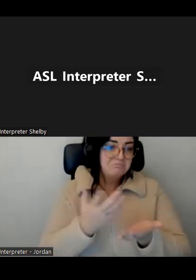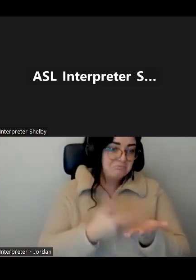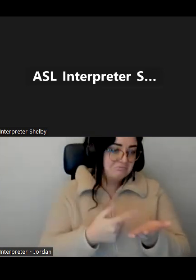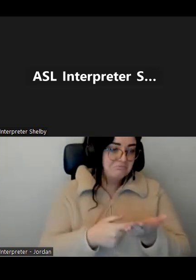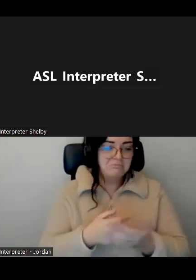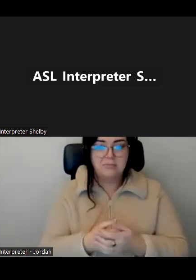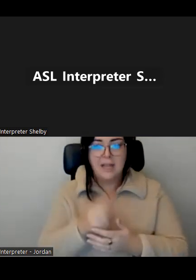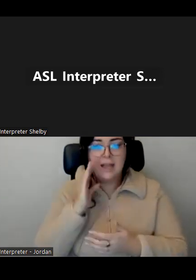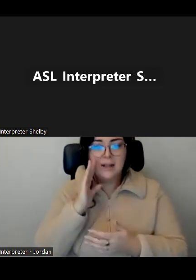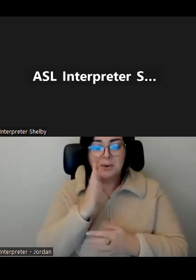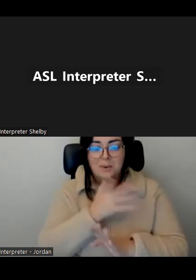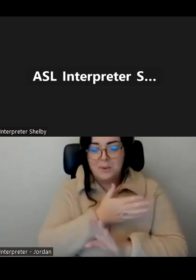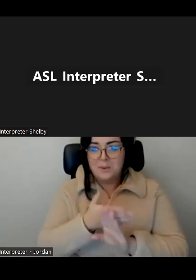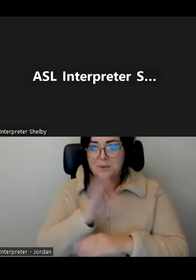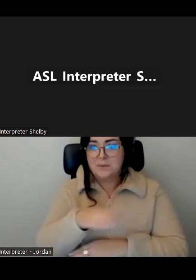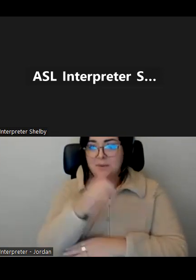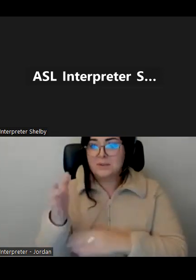With Christmas coming up,